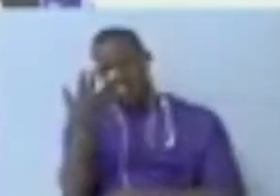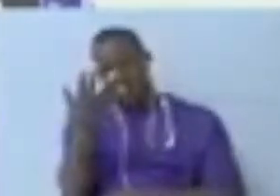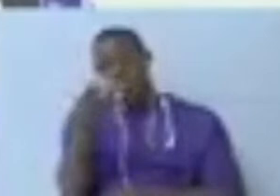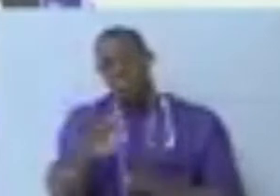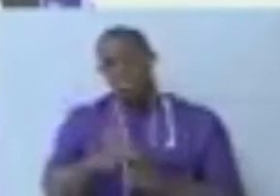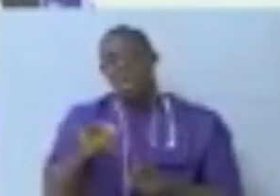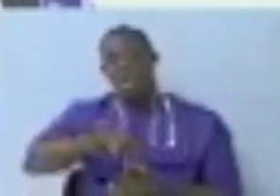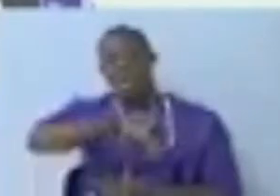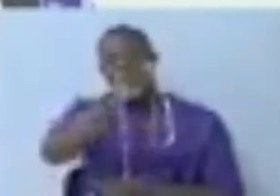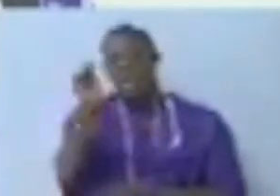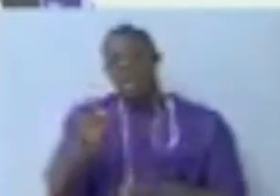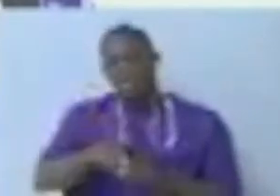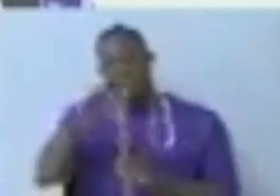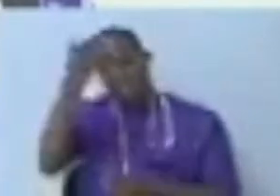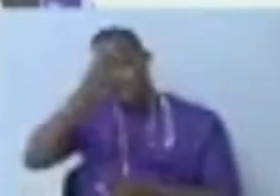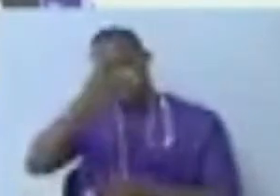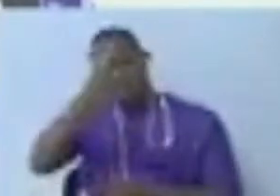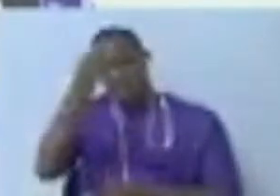and in